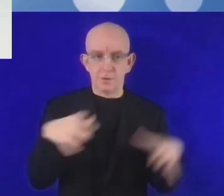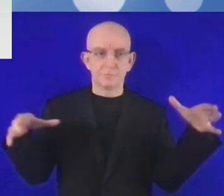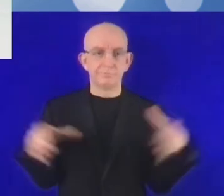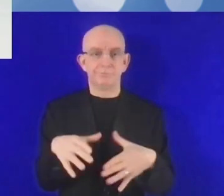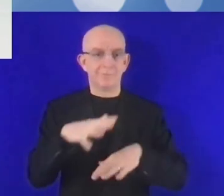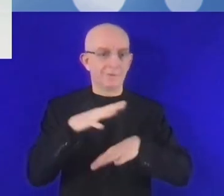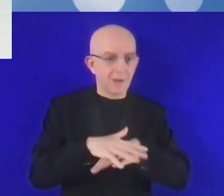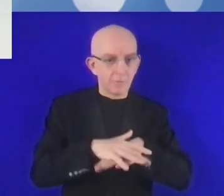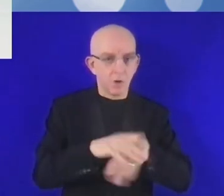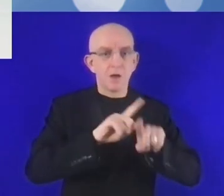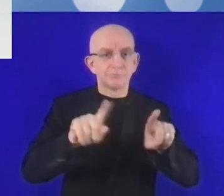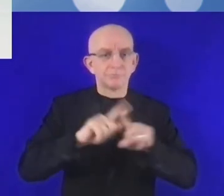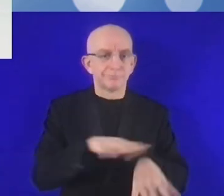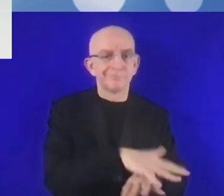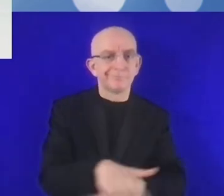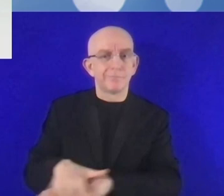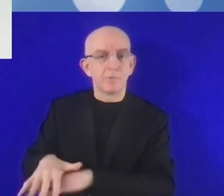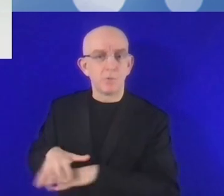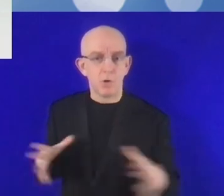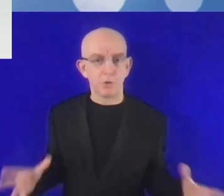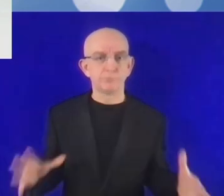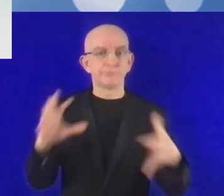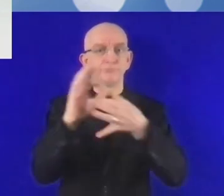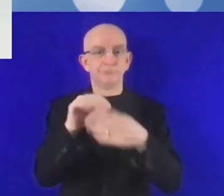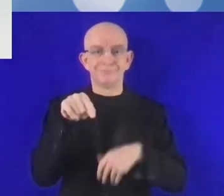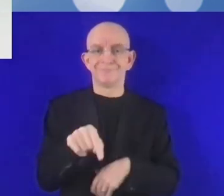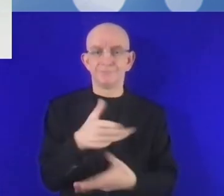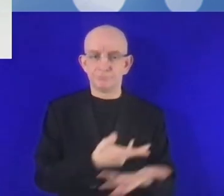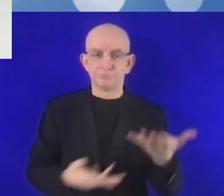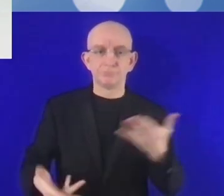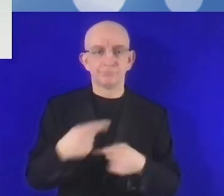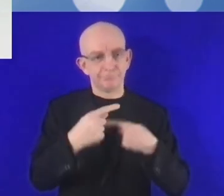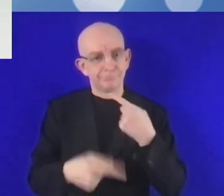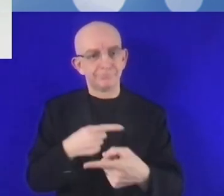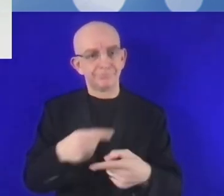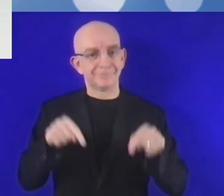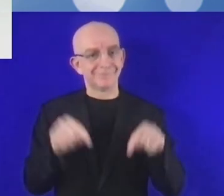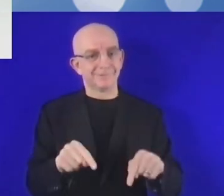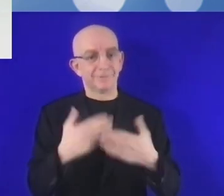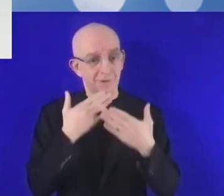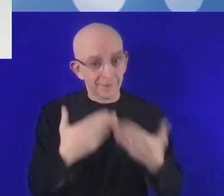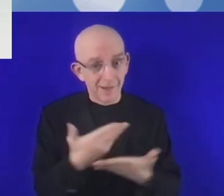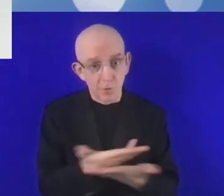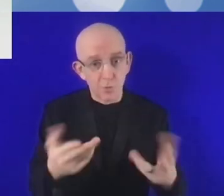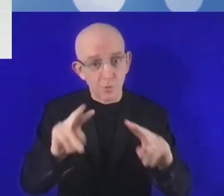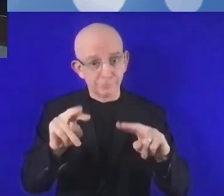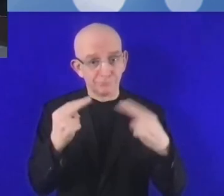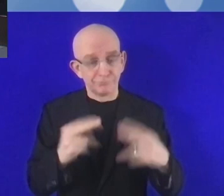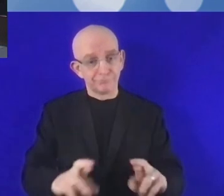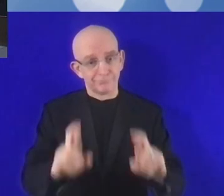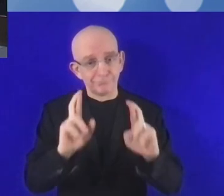Thank you very much for your attention, and I wish us all a productive and insightful discussion in the days ahead.